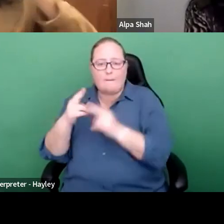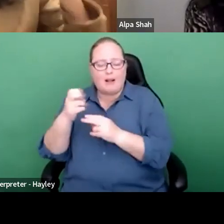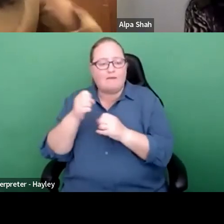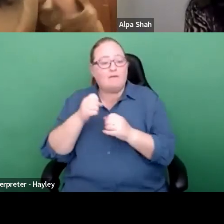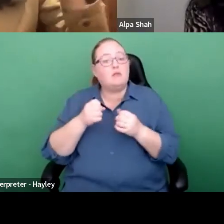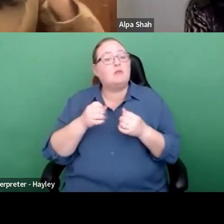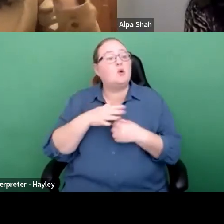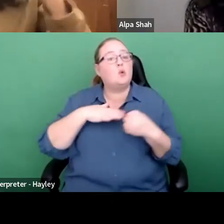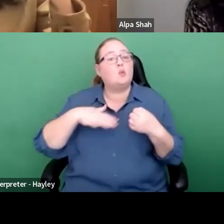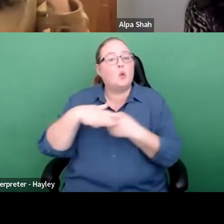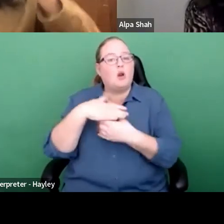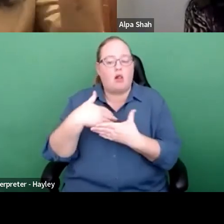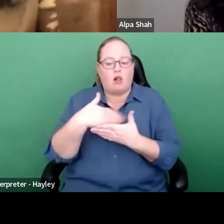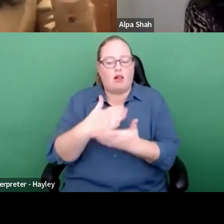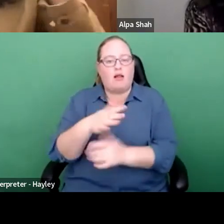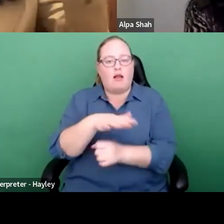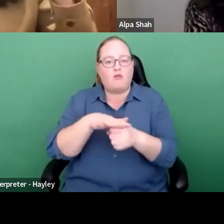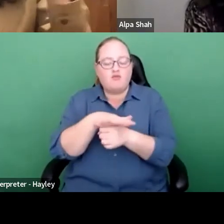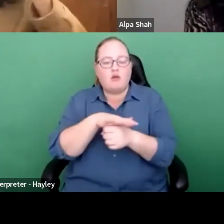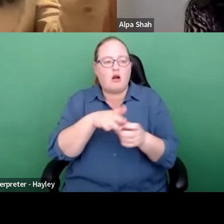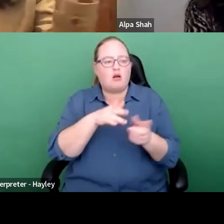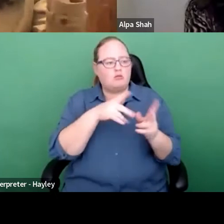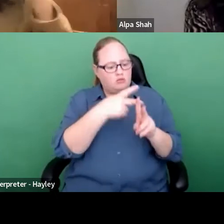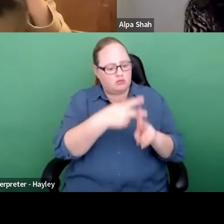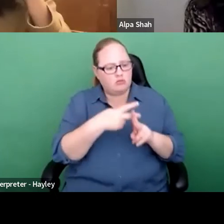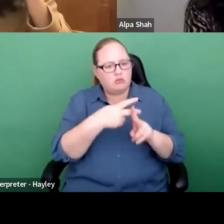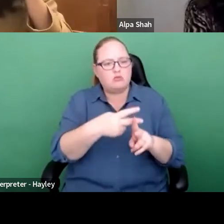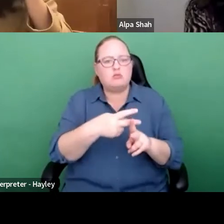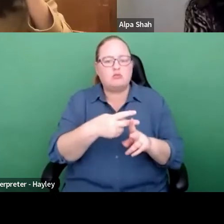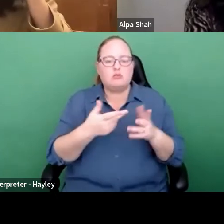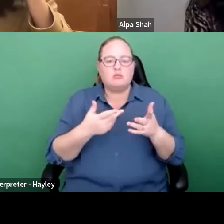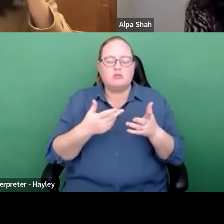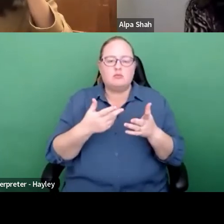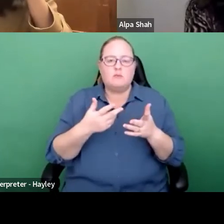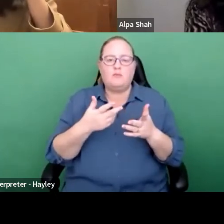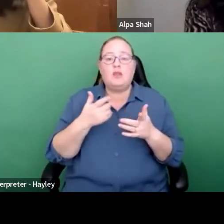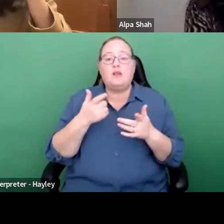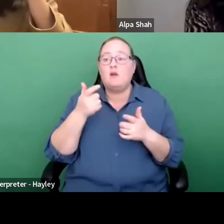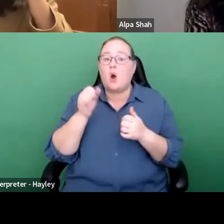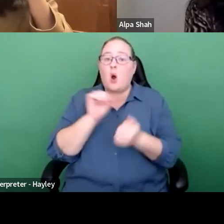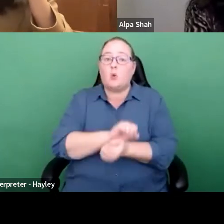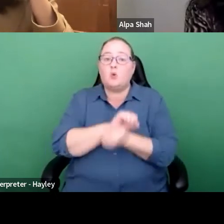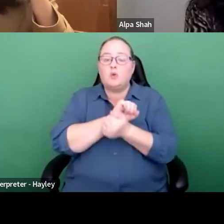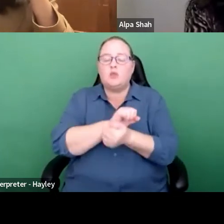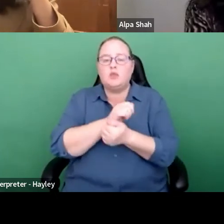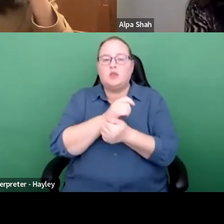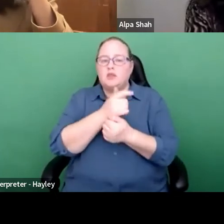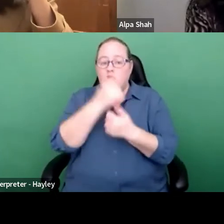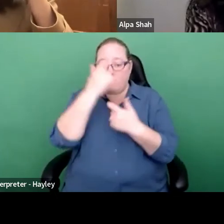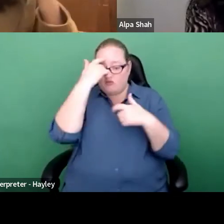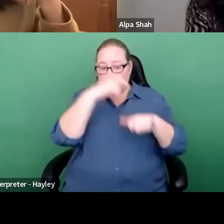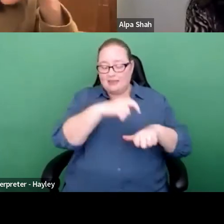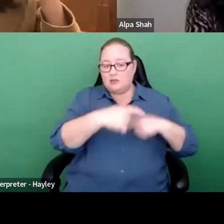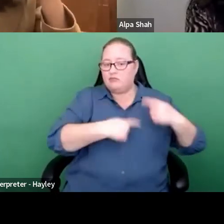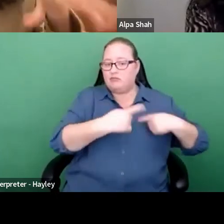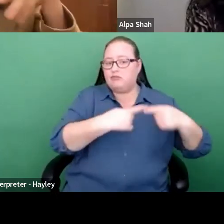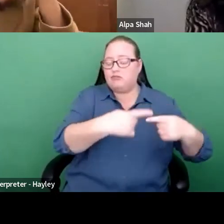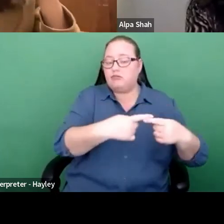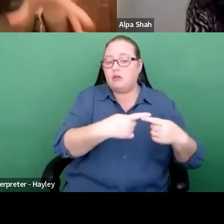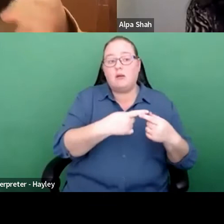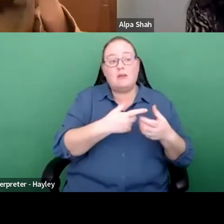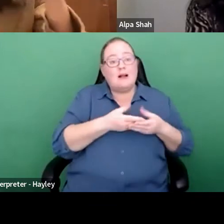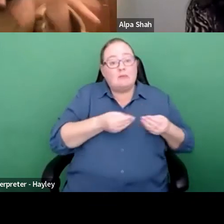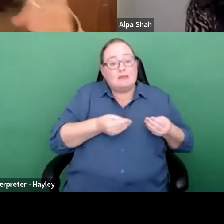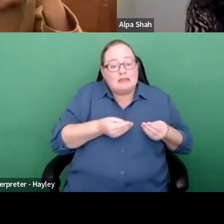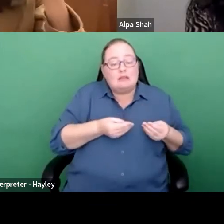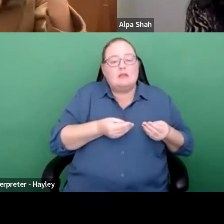maintained, even if some of the owners are not residential and kind of keep their houses empty. The emptiness of the flat enabled and